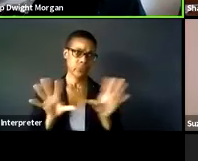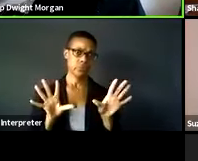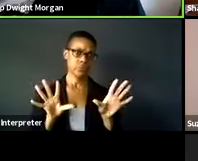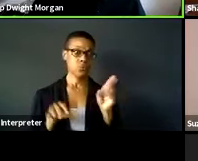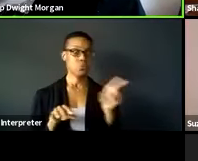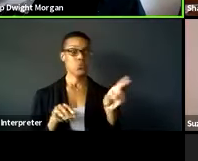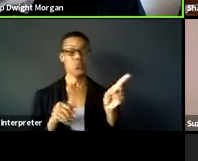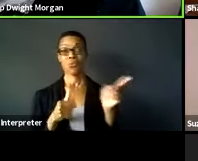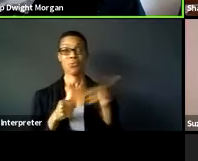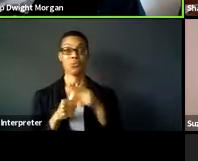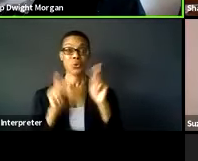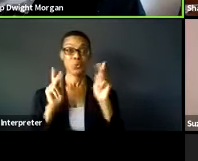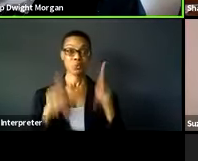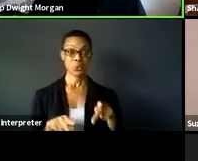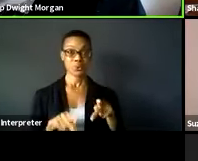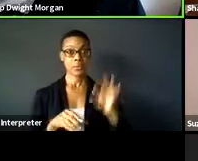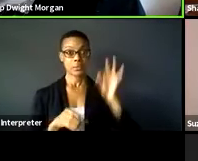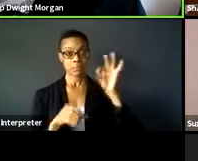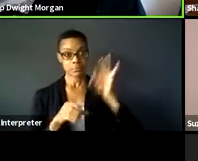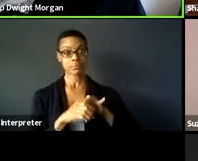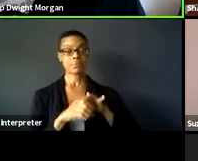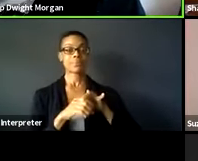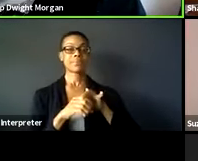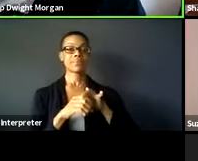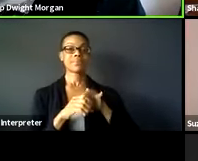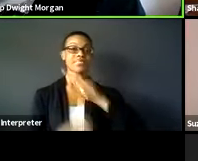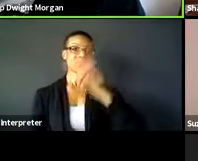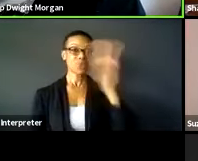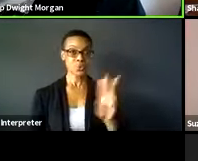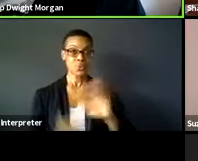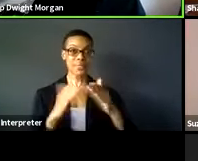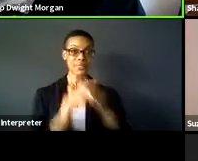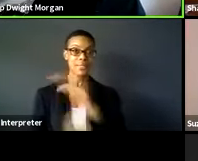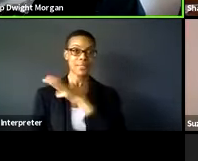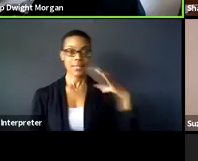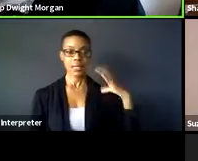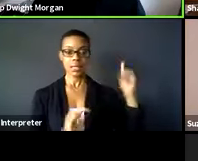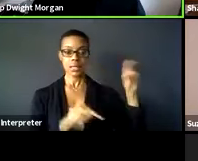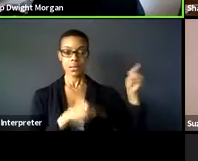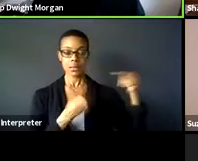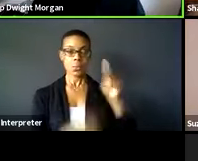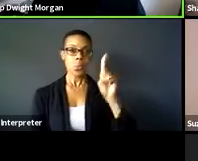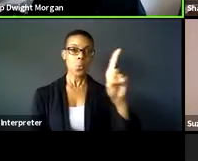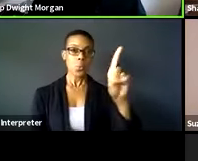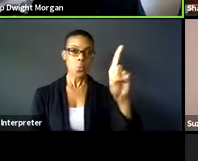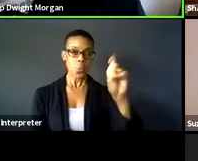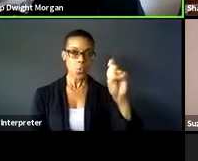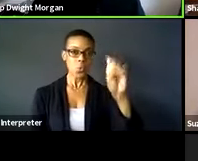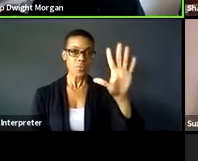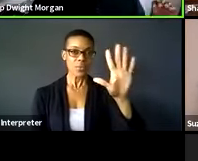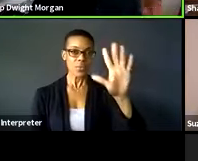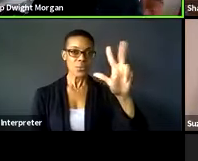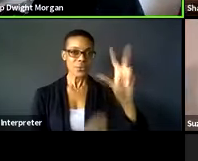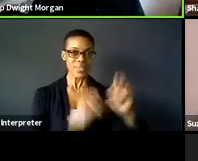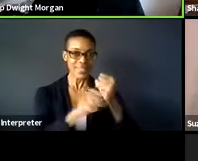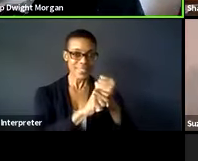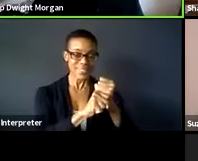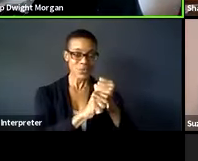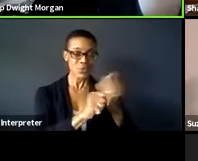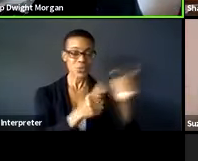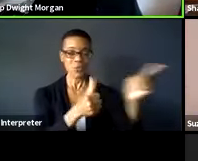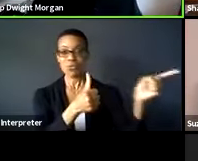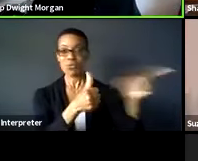elected to Victoria City Council in 153 years, as you mentioned earlier. Your